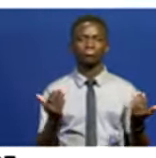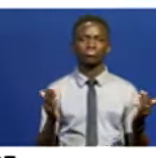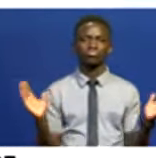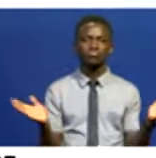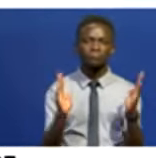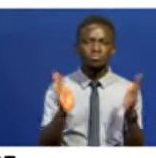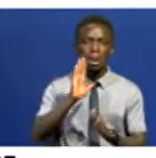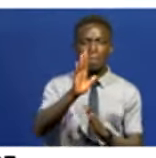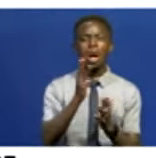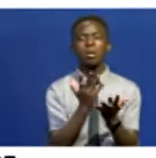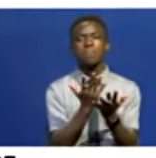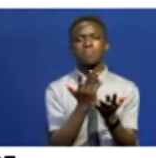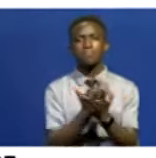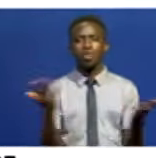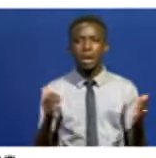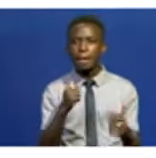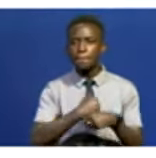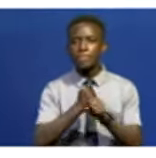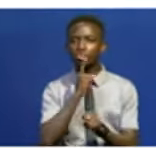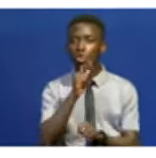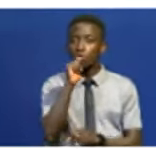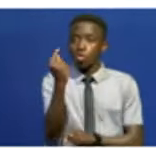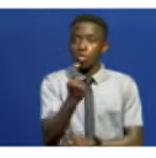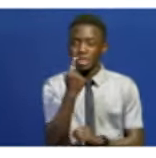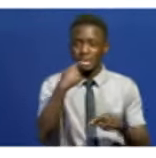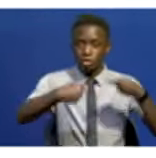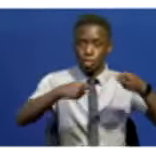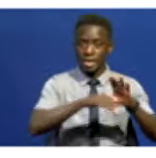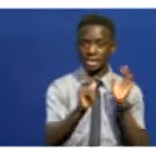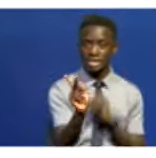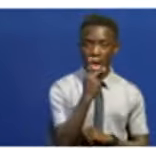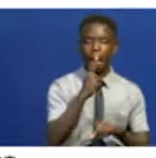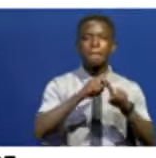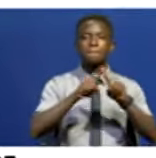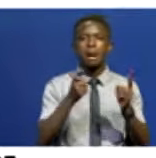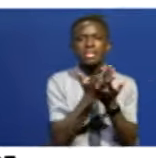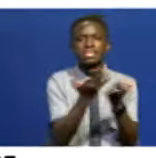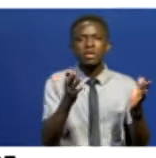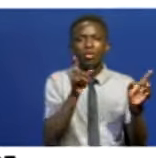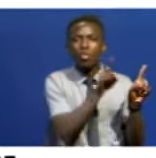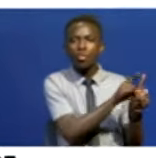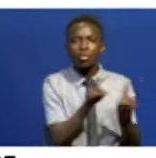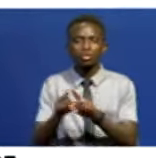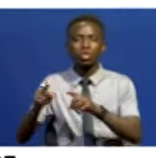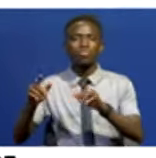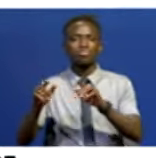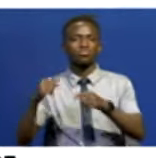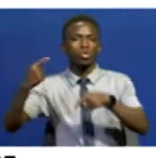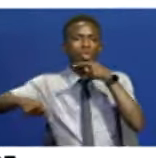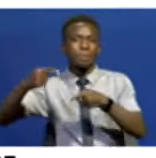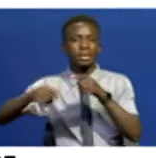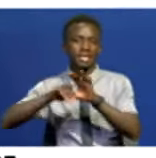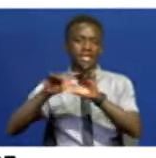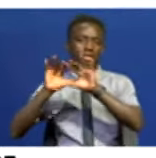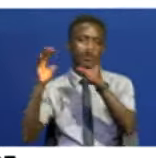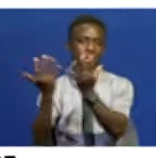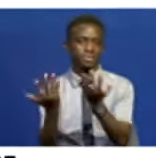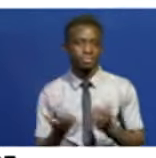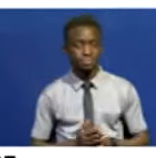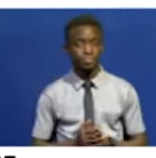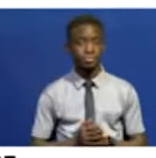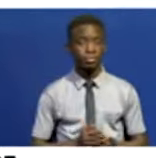make sure that they are not only competitive in Kenya, but they are also competitive globally. It